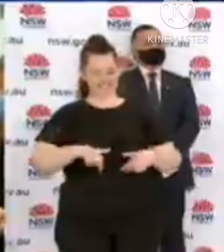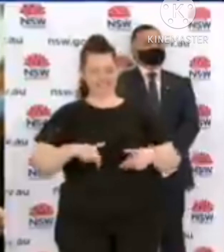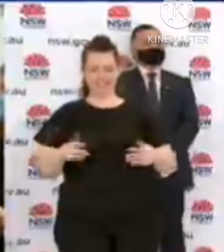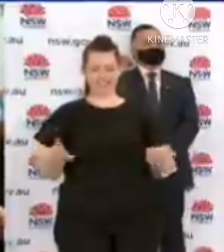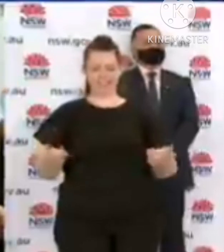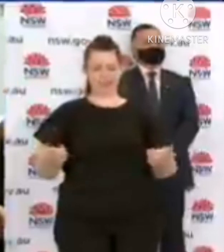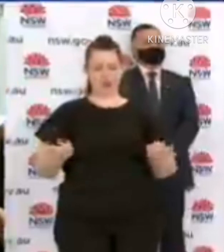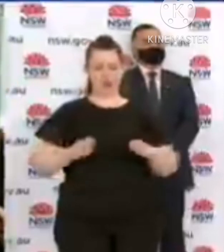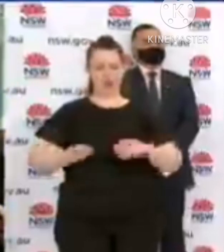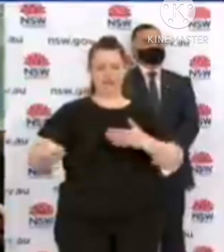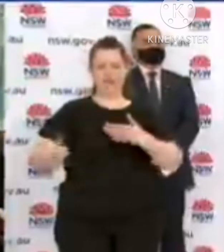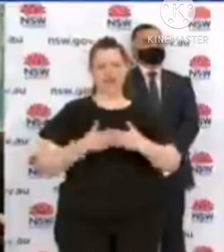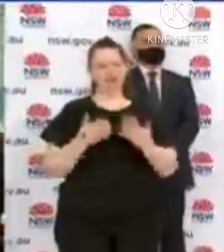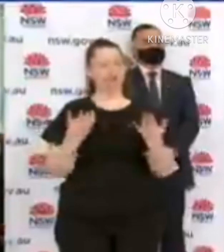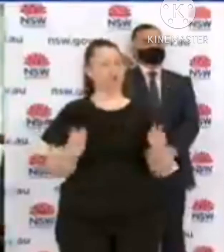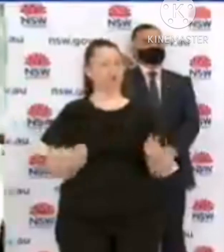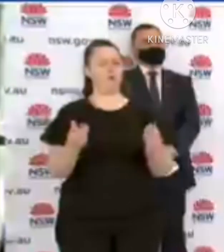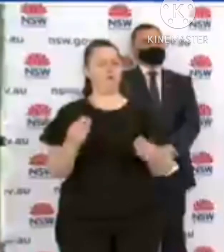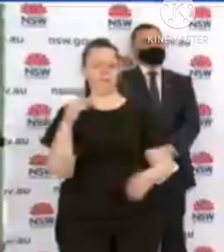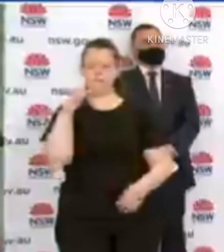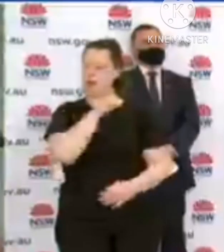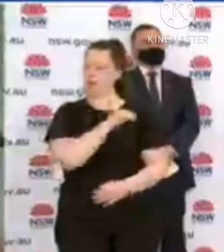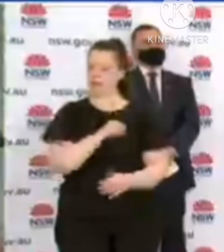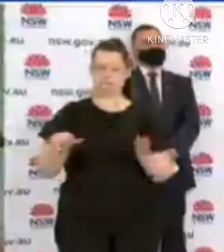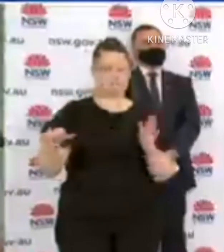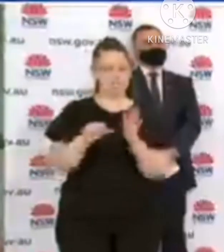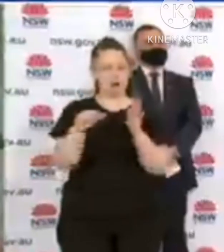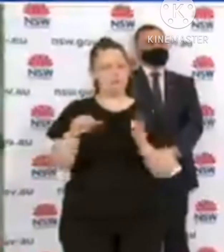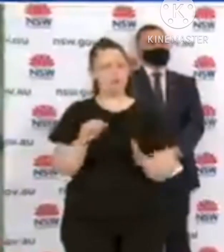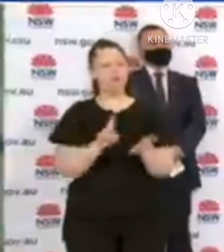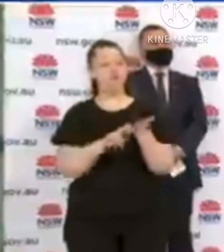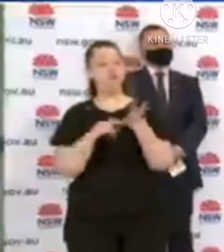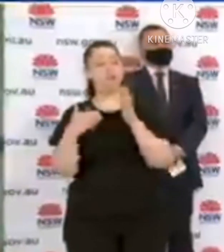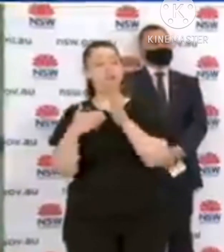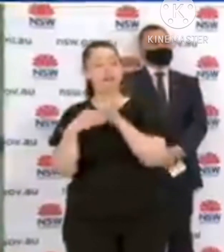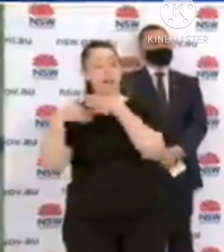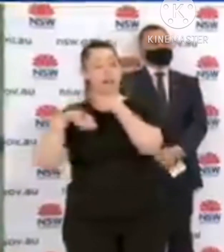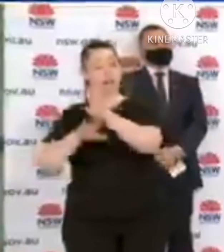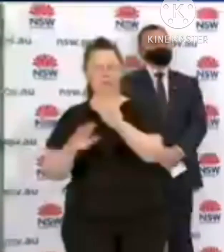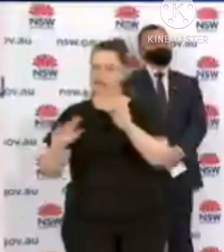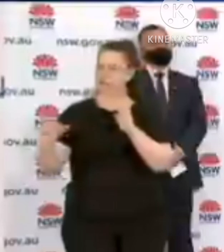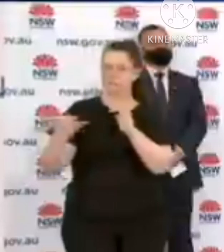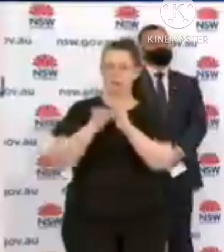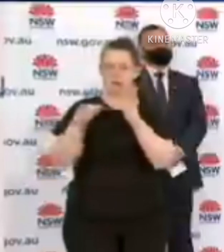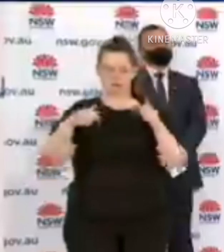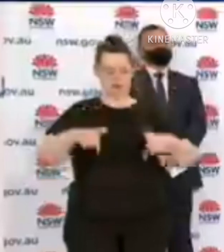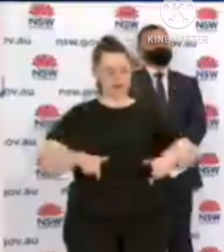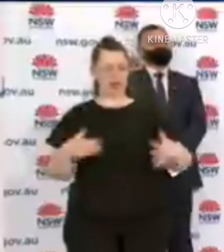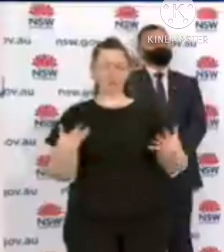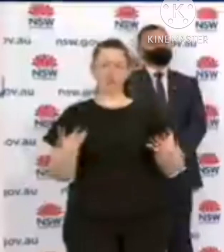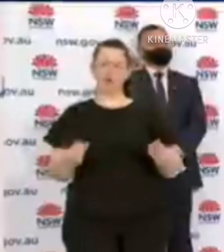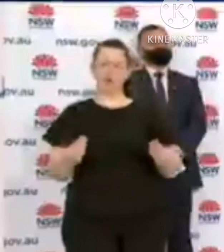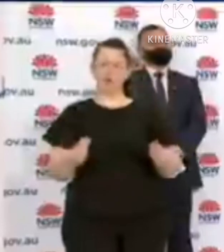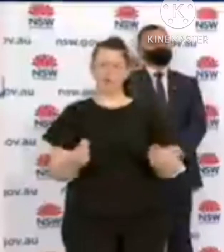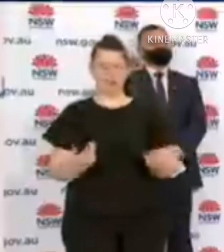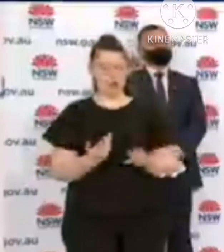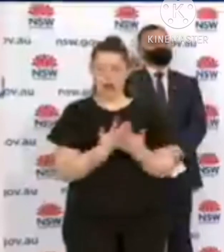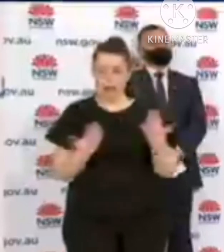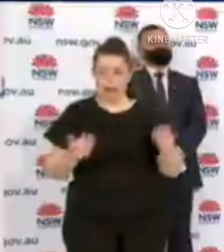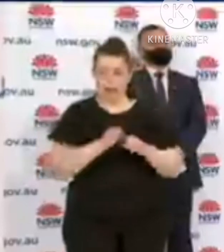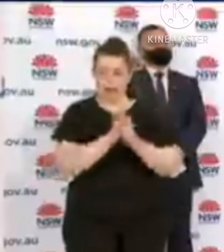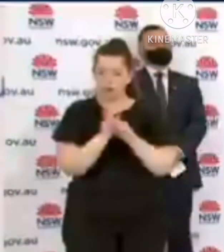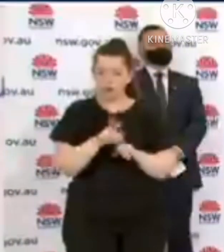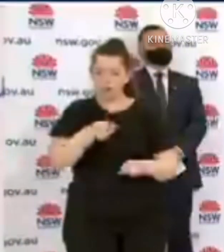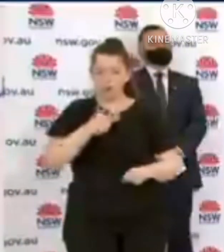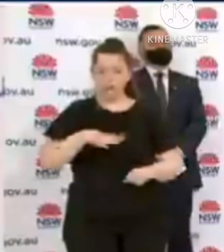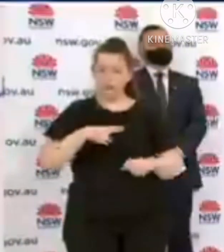in New Zealand, as in Melbourne. It's clear there's this gap before the vaccination. How many cases a day is it going to take? Look,